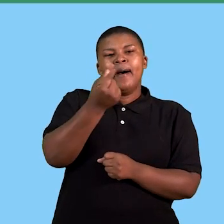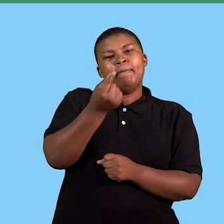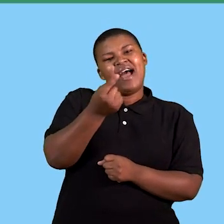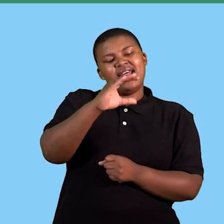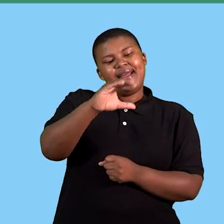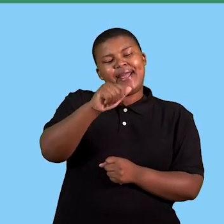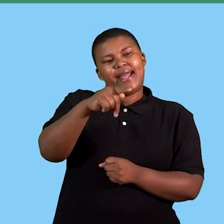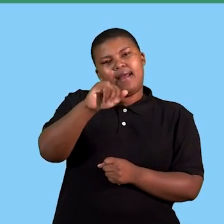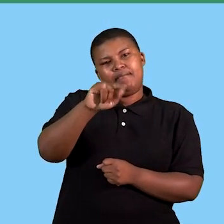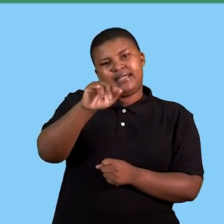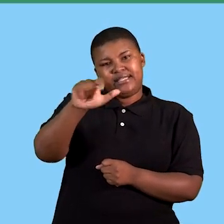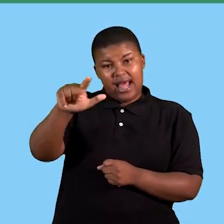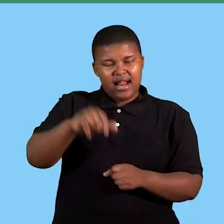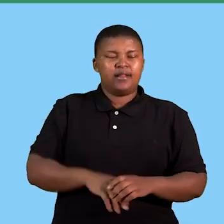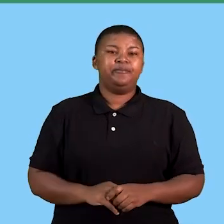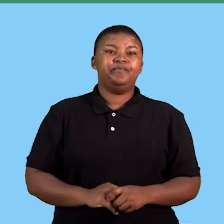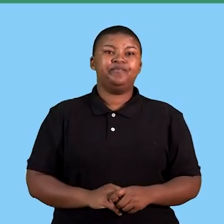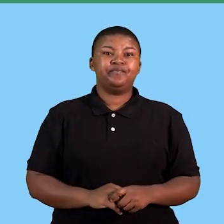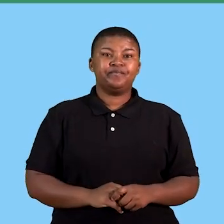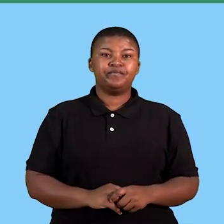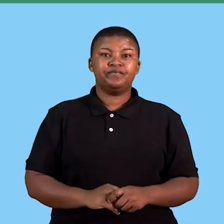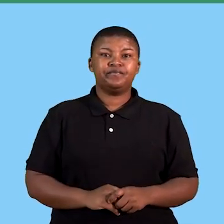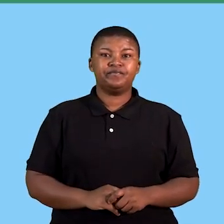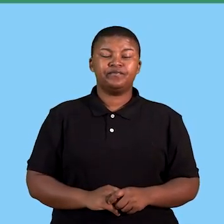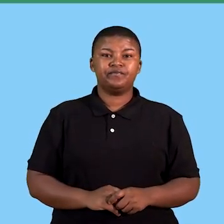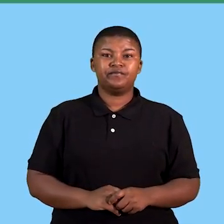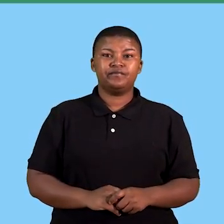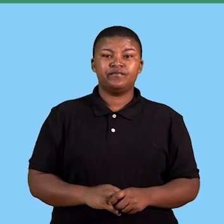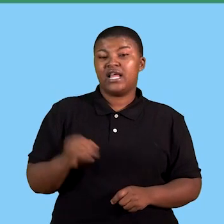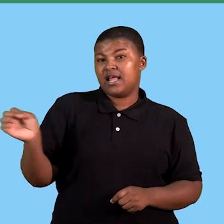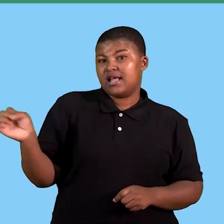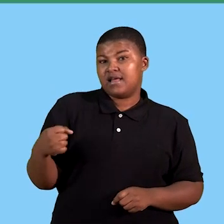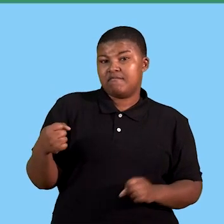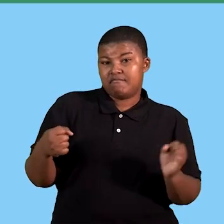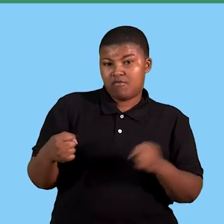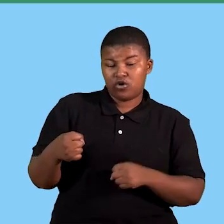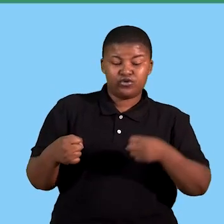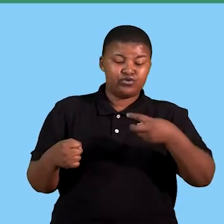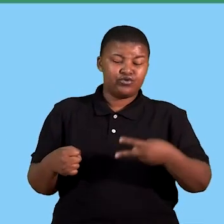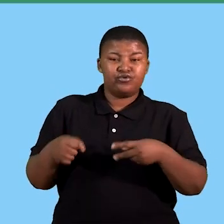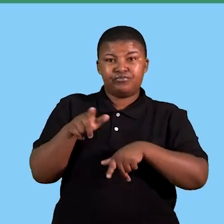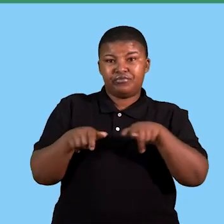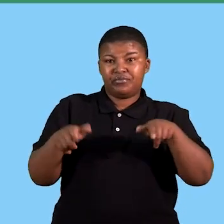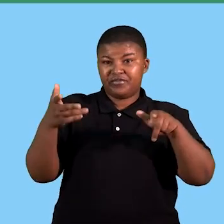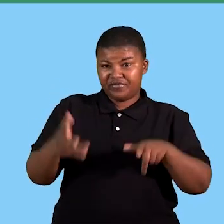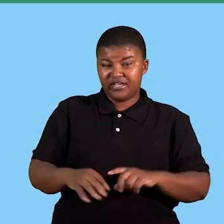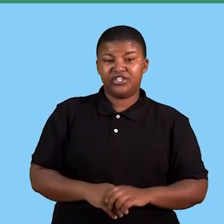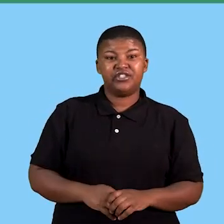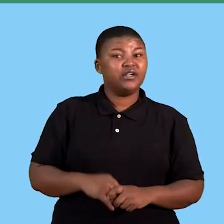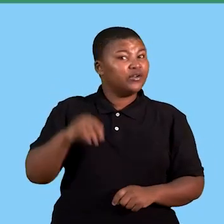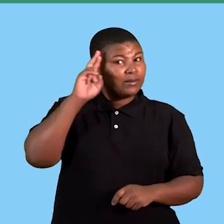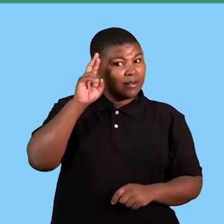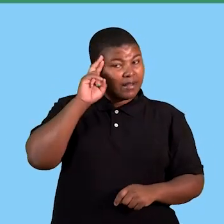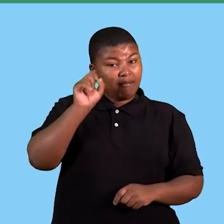then capital. The sentence then continues and employed 2 workers. Those workers is then